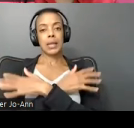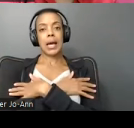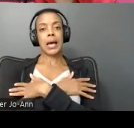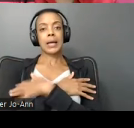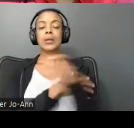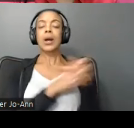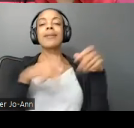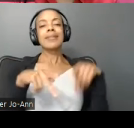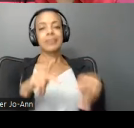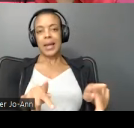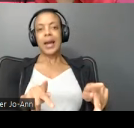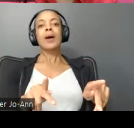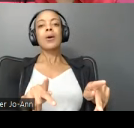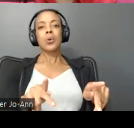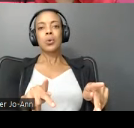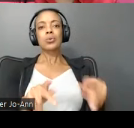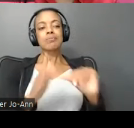and